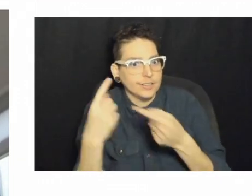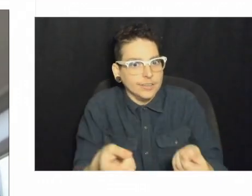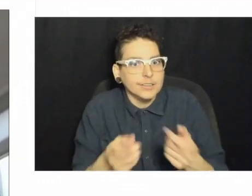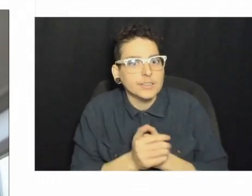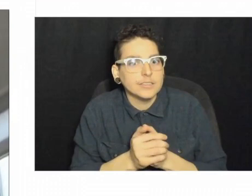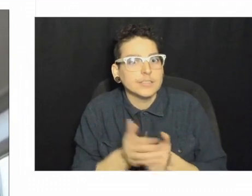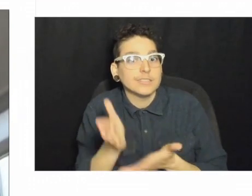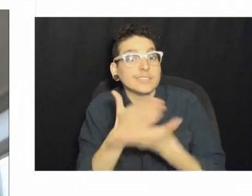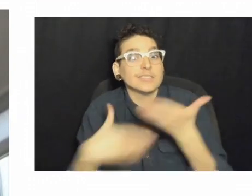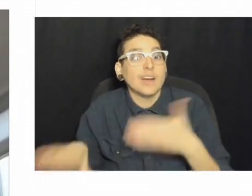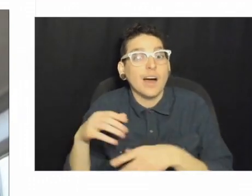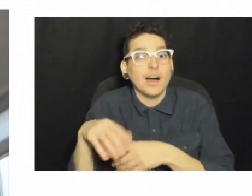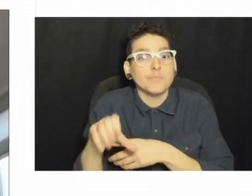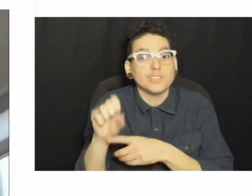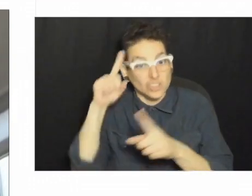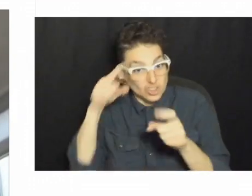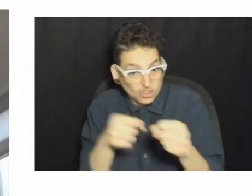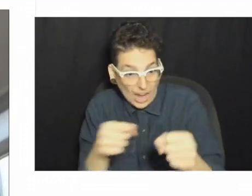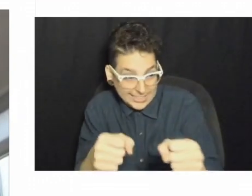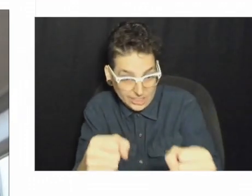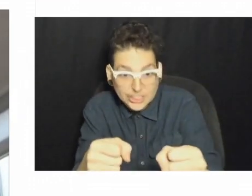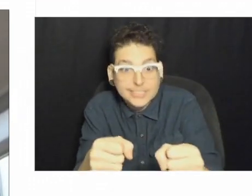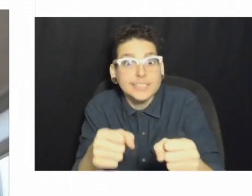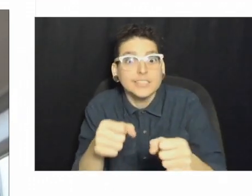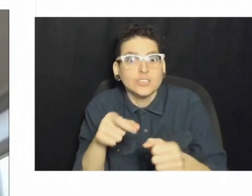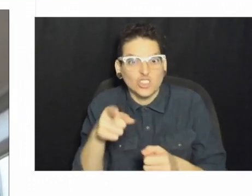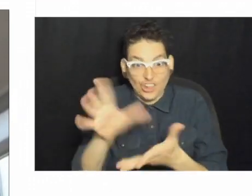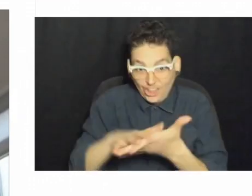thinking really about the space that you occupy